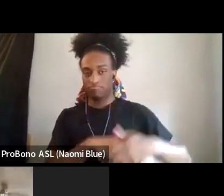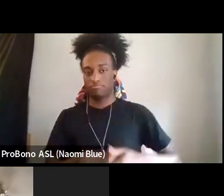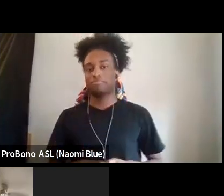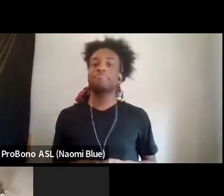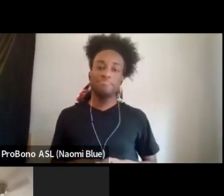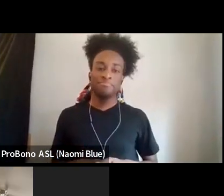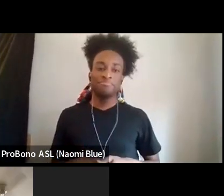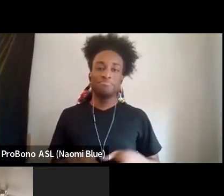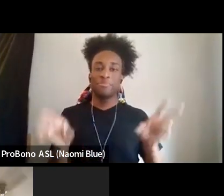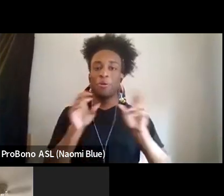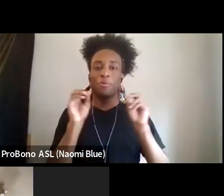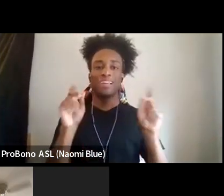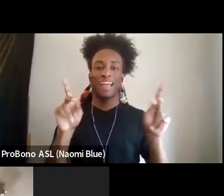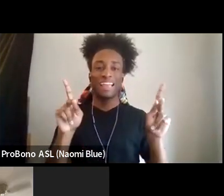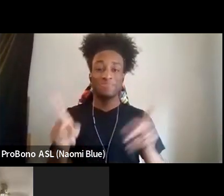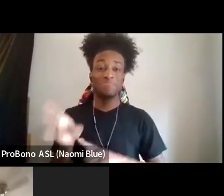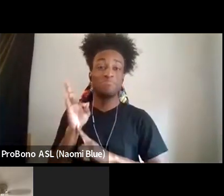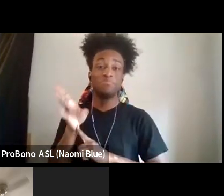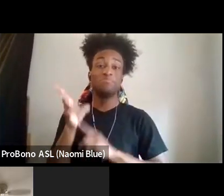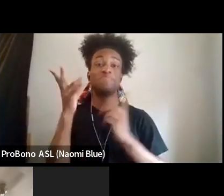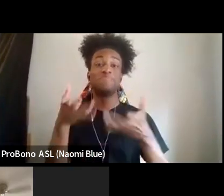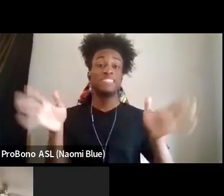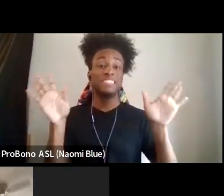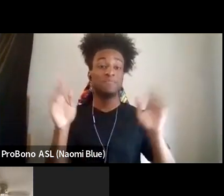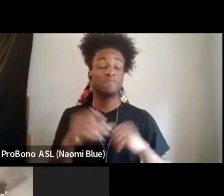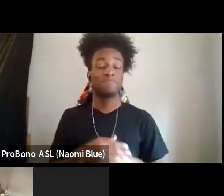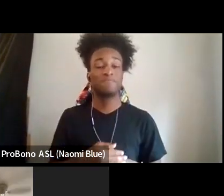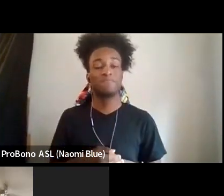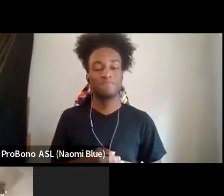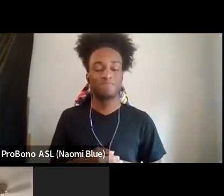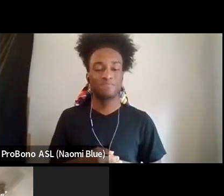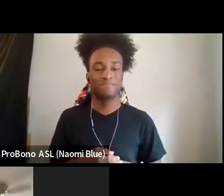All right, folks, the 7 minutes are up.